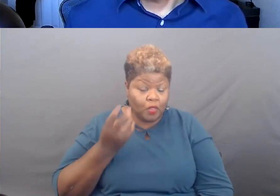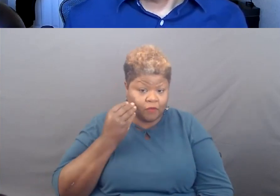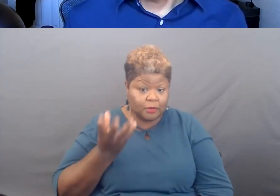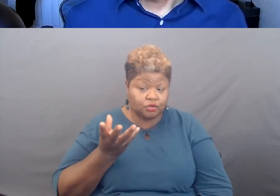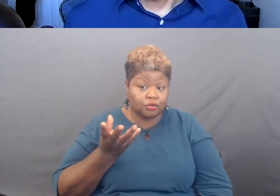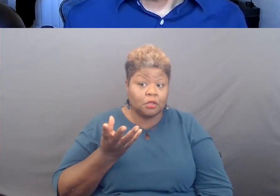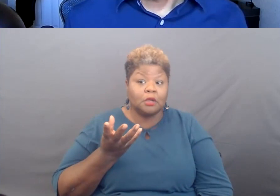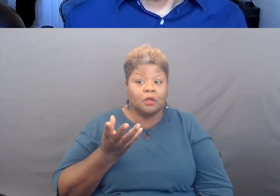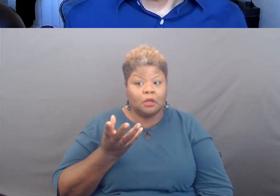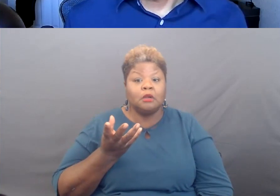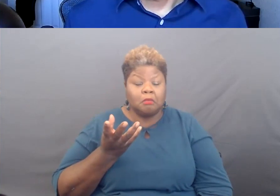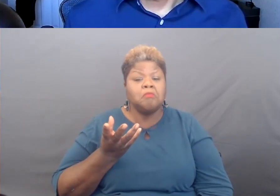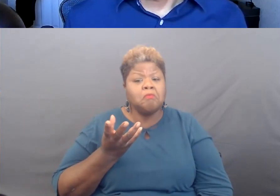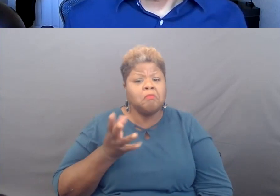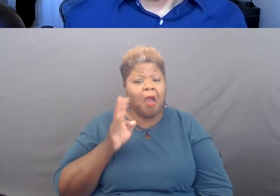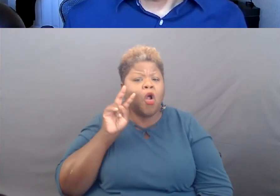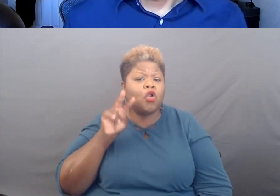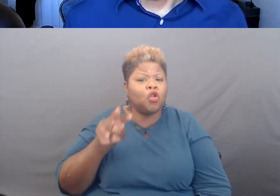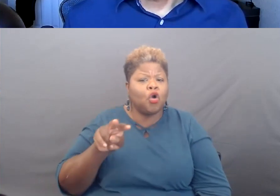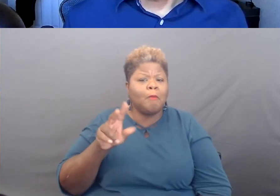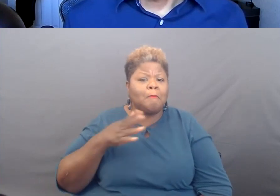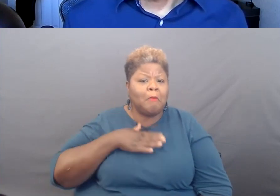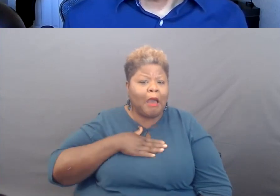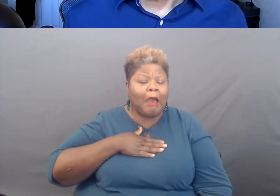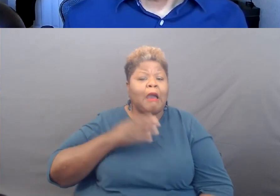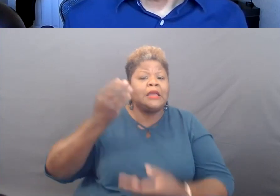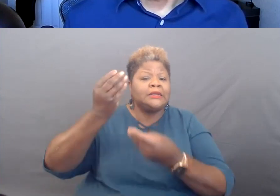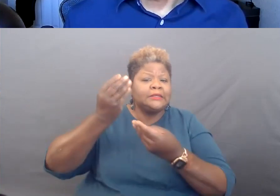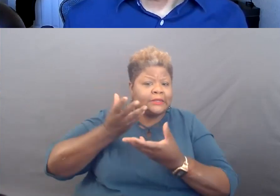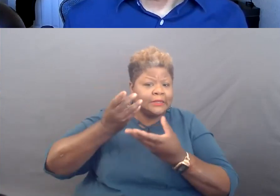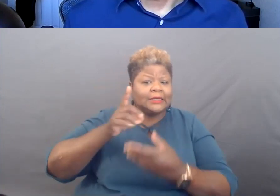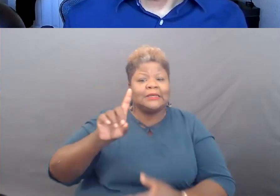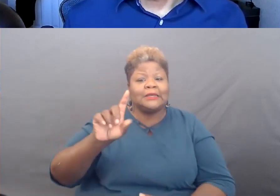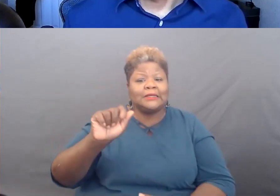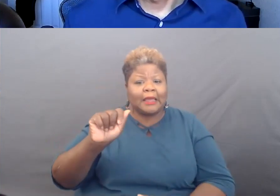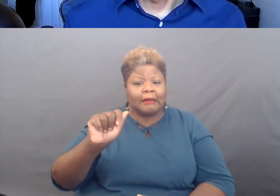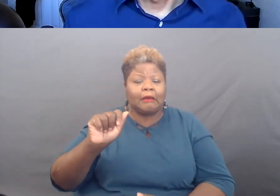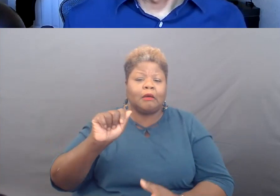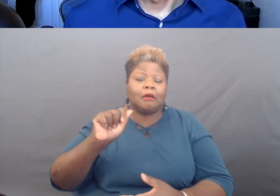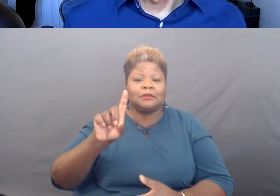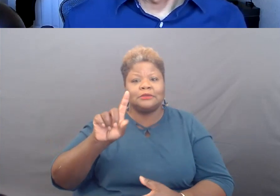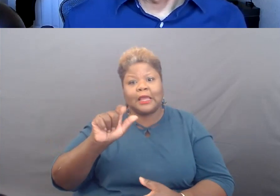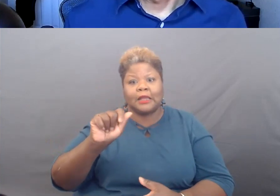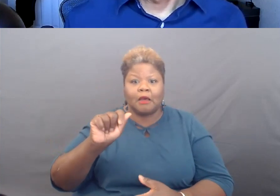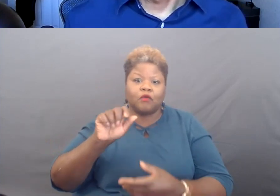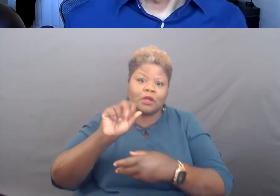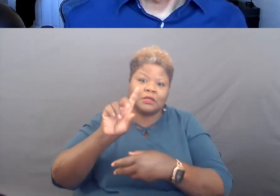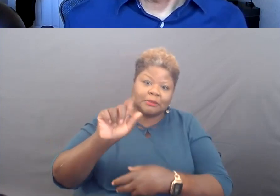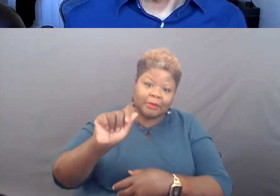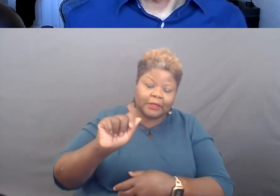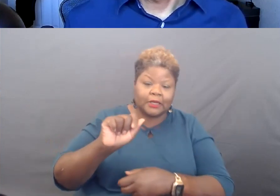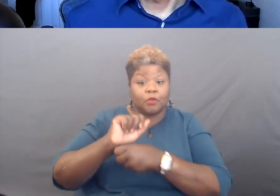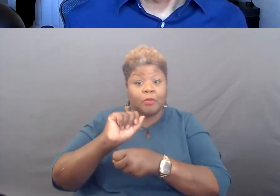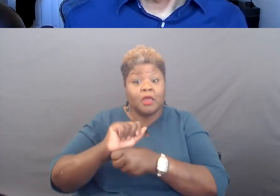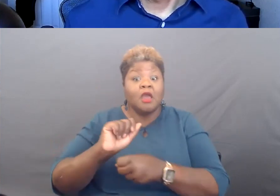And yeah, that's usually where I find a lot of my data for disability and employment. If you're looking for easier to